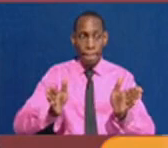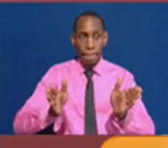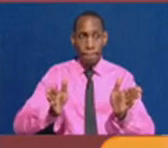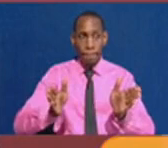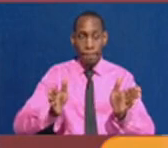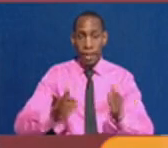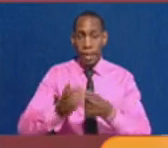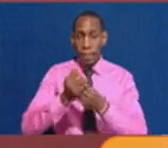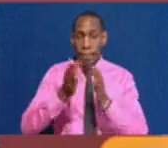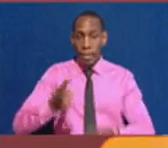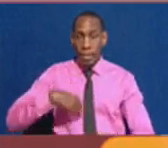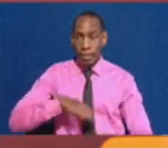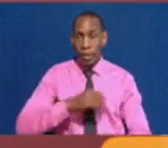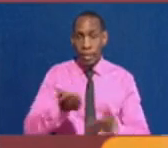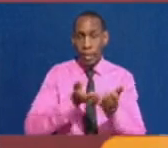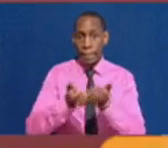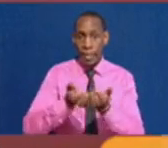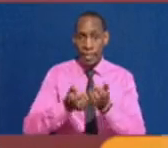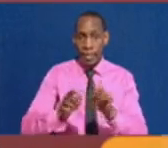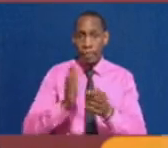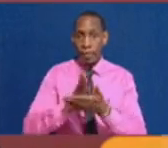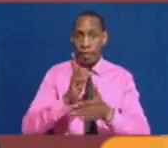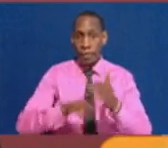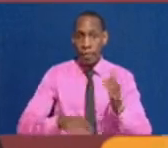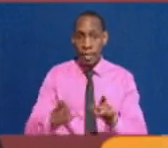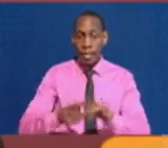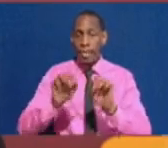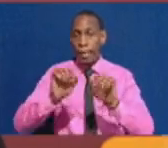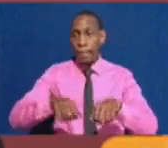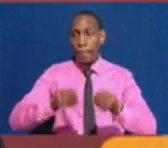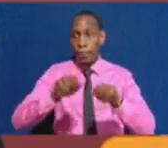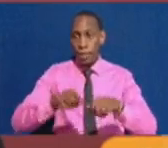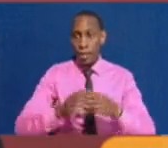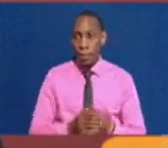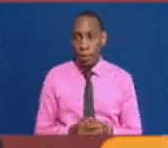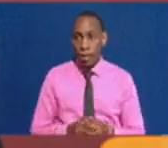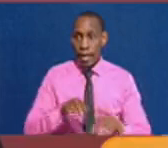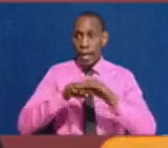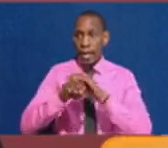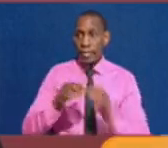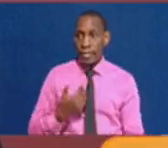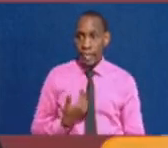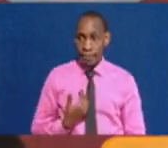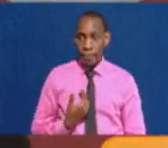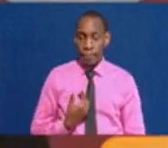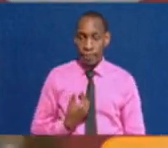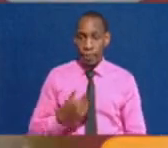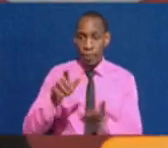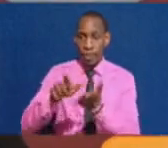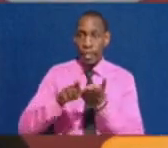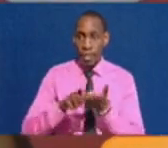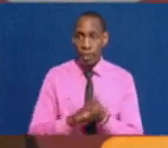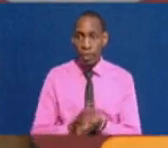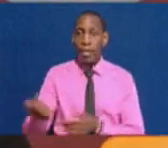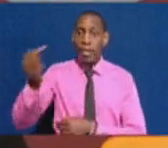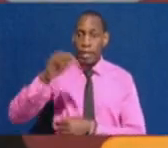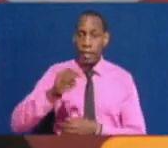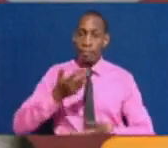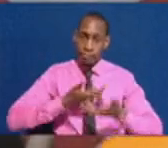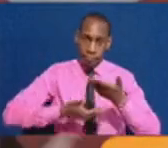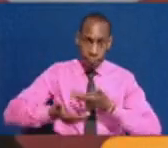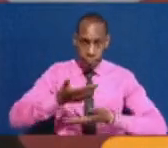our partnership with the business and making sure that they can be able to get assessed to this facility. Come, let's